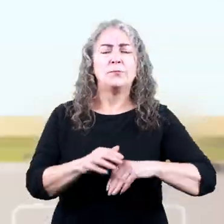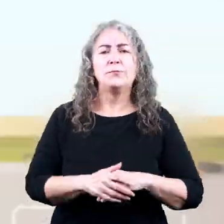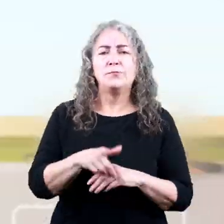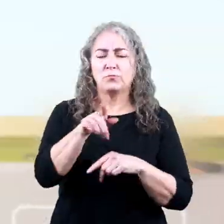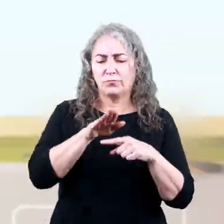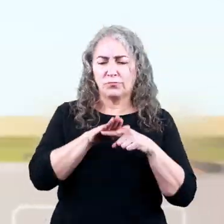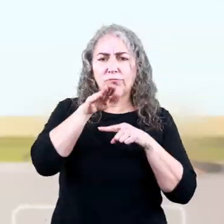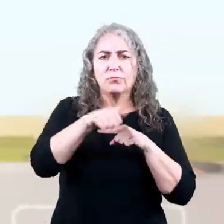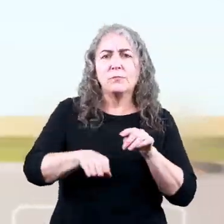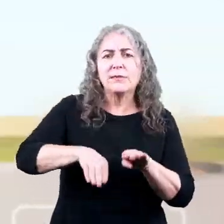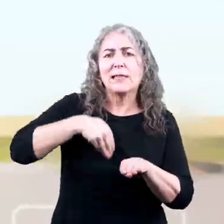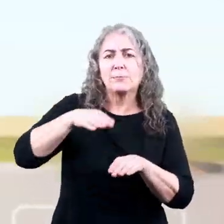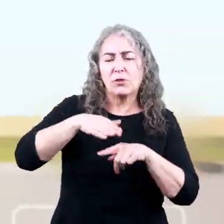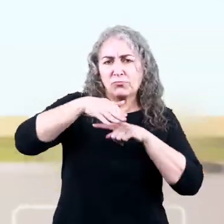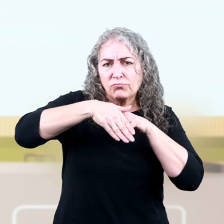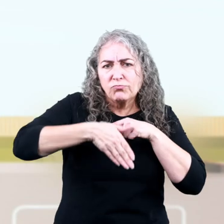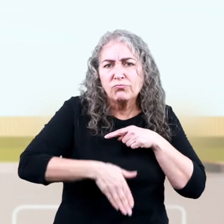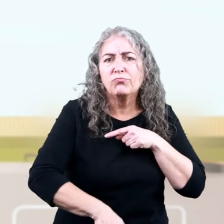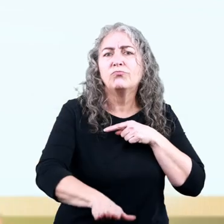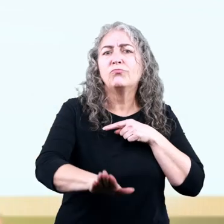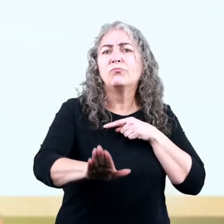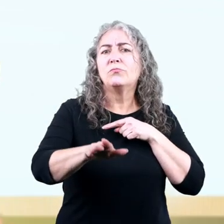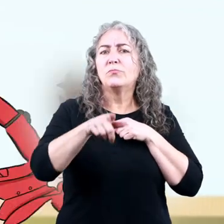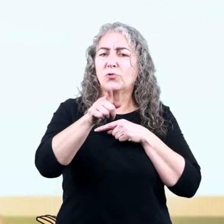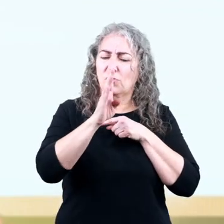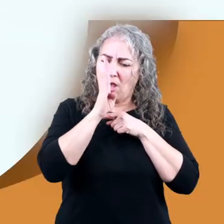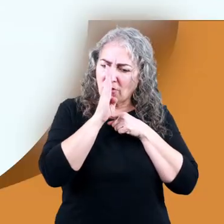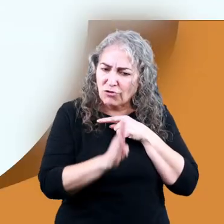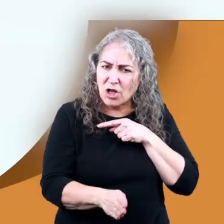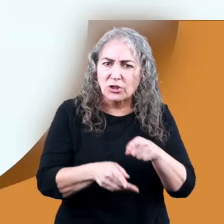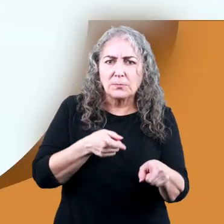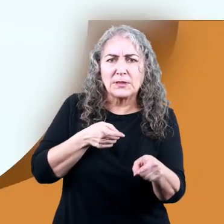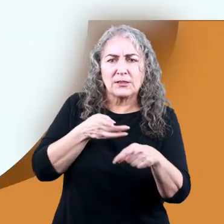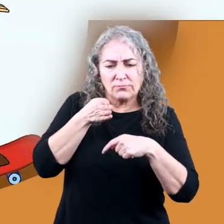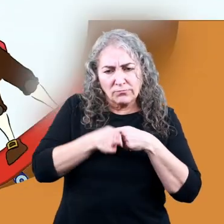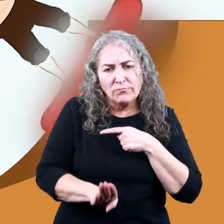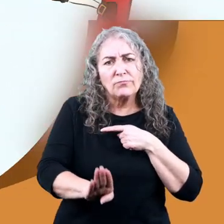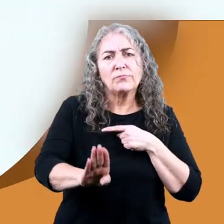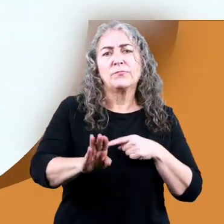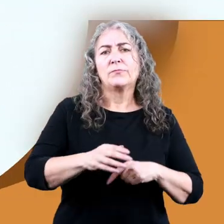If you go off a ramp on your skateboard, you accelerate.